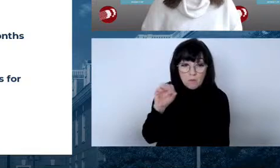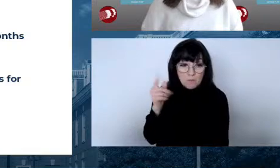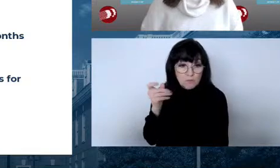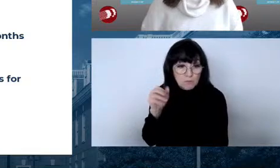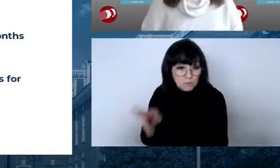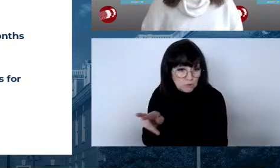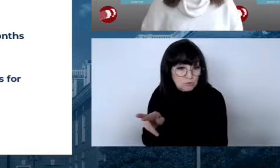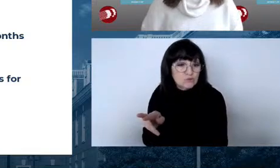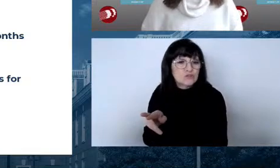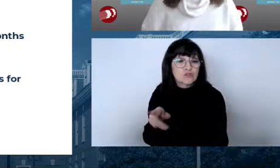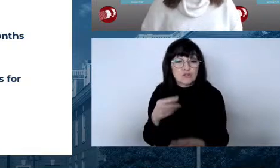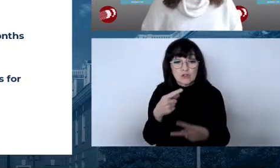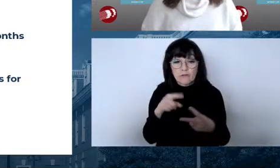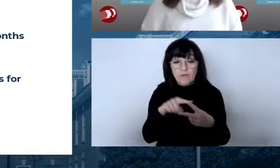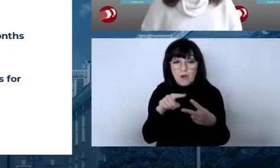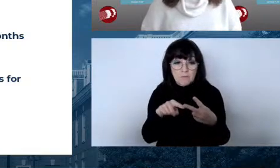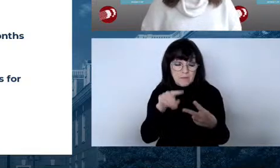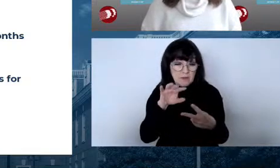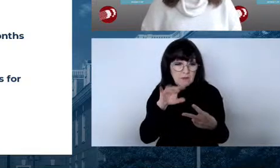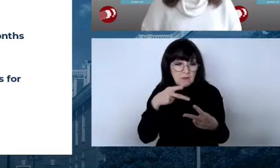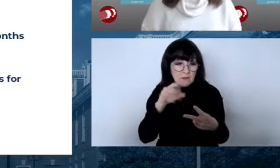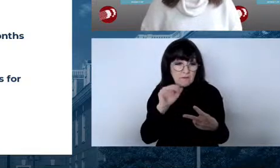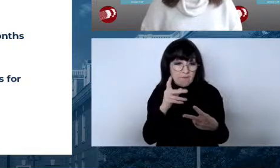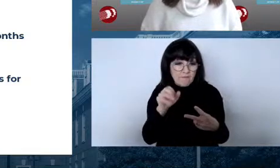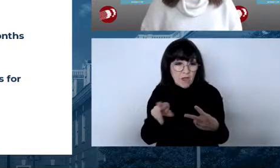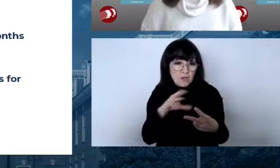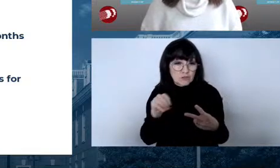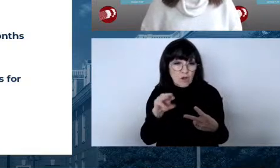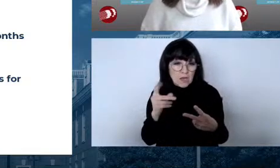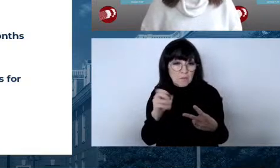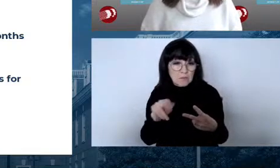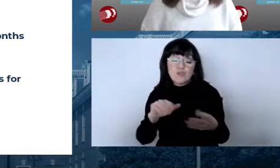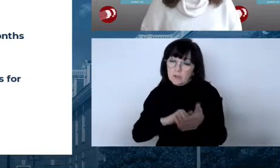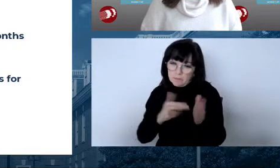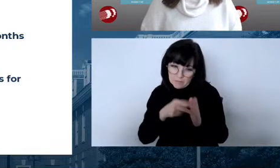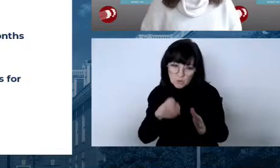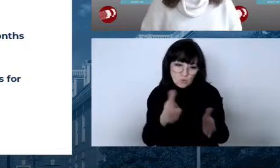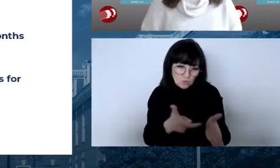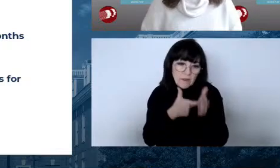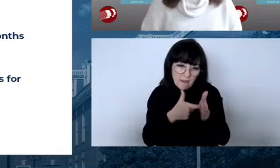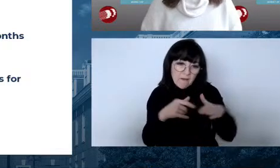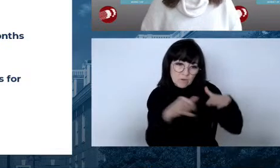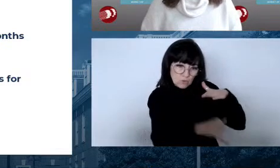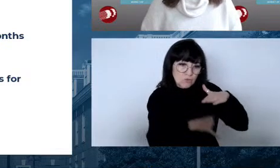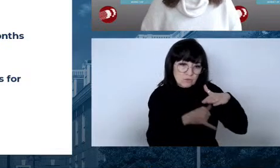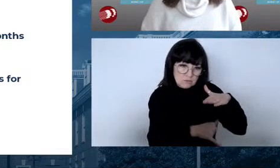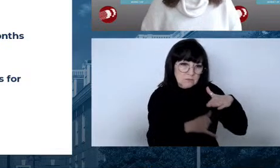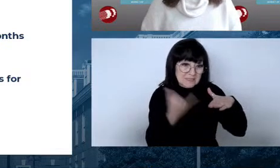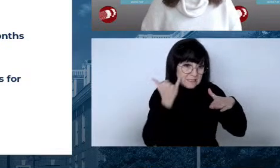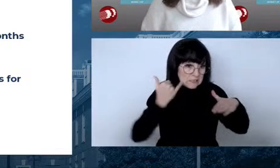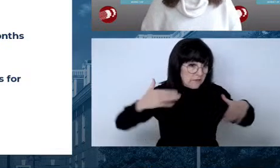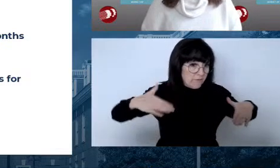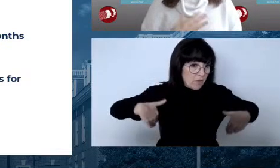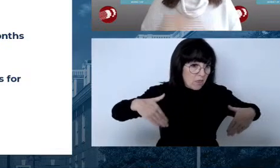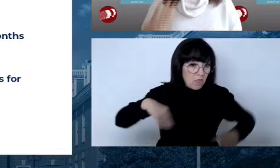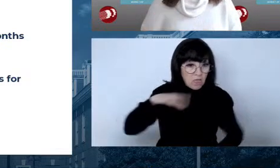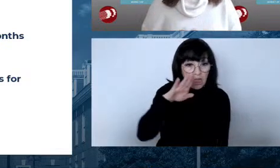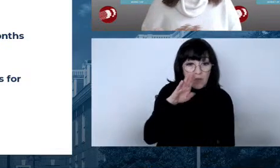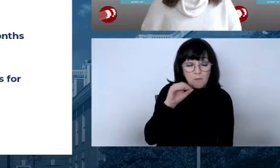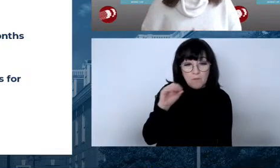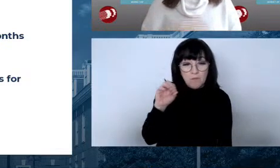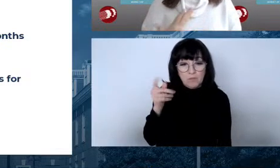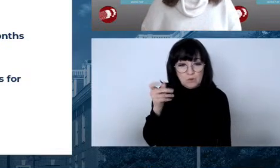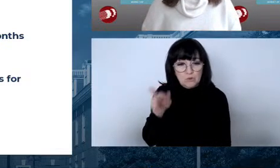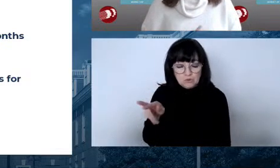Pfizer, you will have to quarantine because we are again seeing those individuals more likely